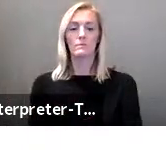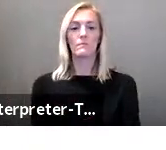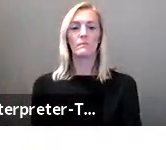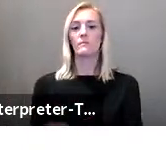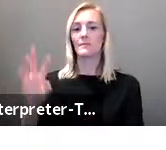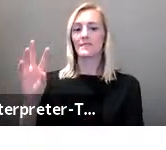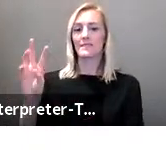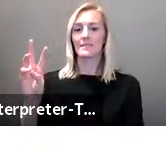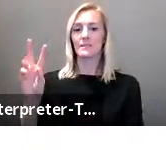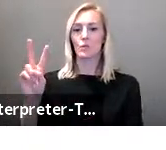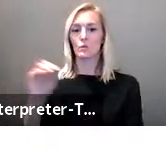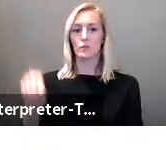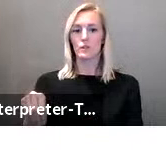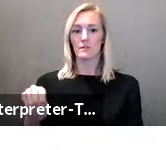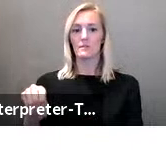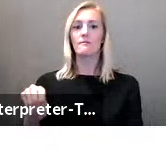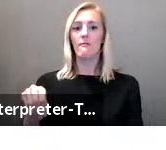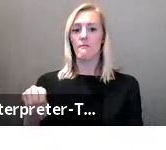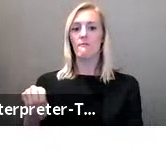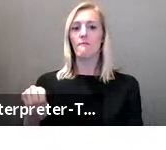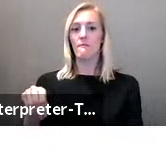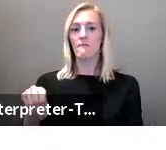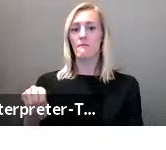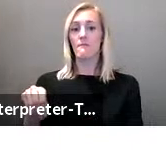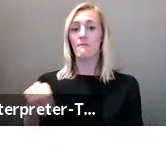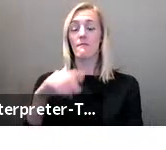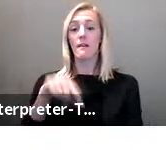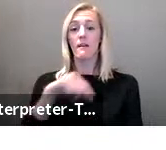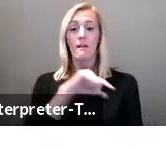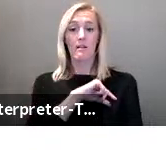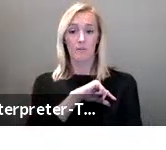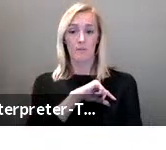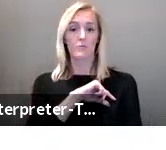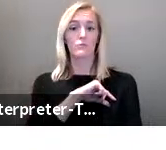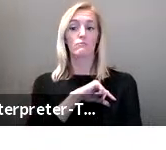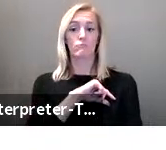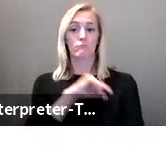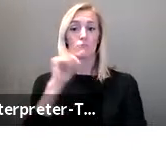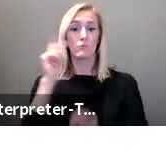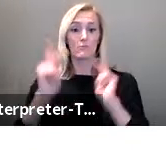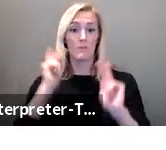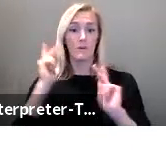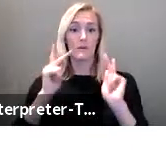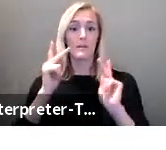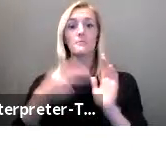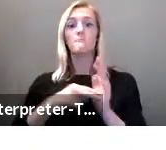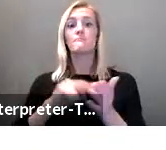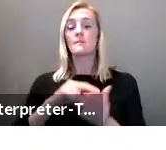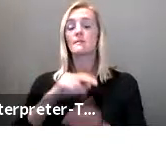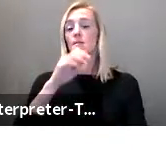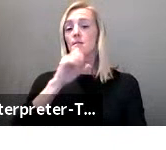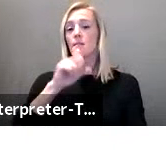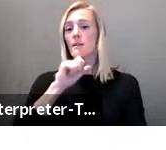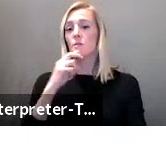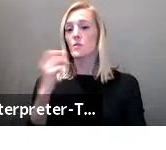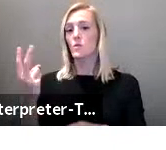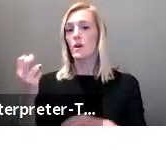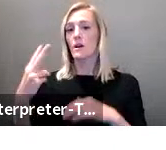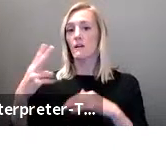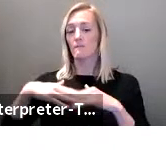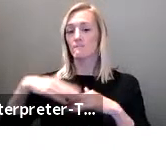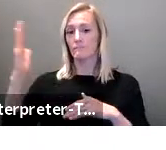62% of the eligible population, or people age 12 and older that are